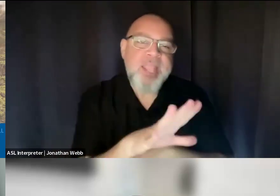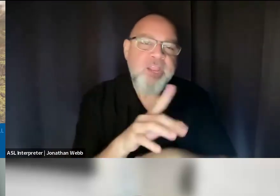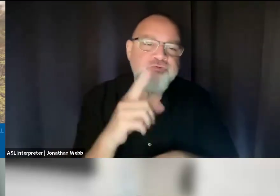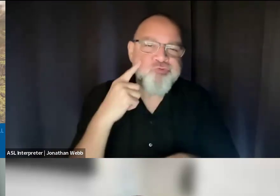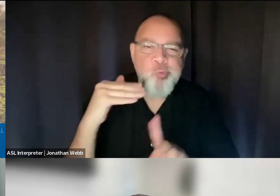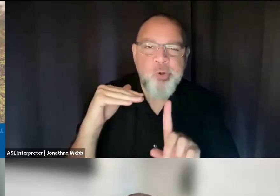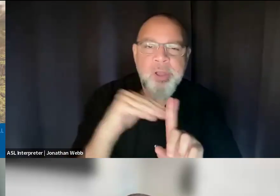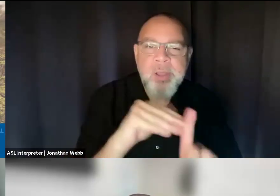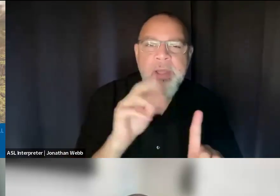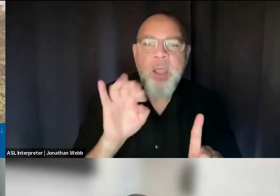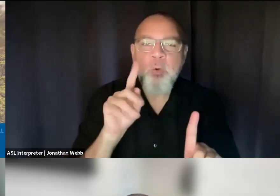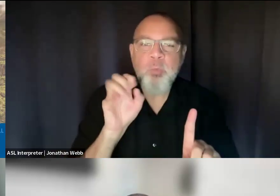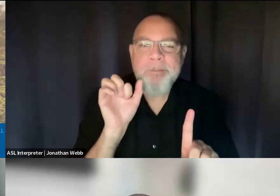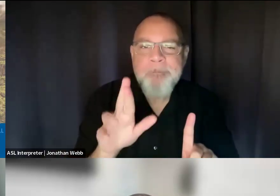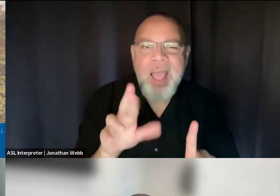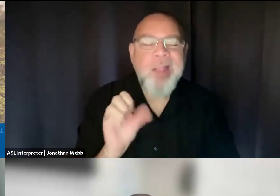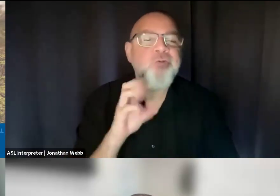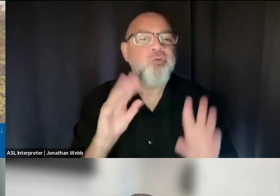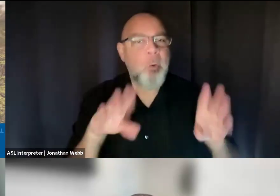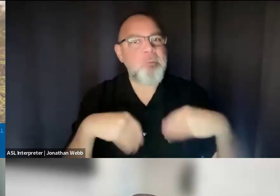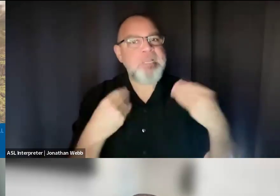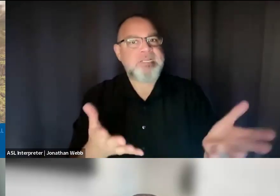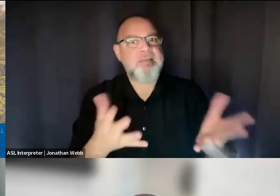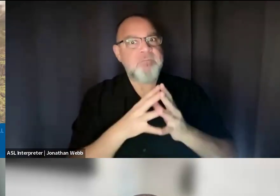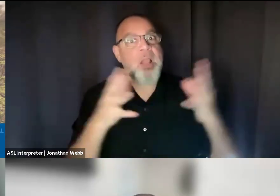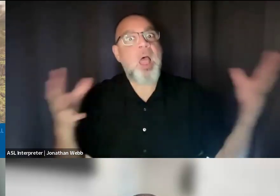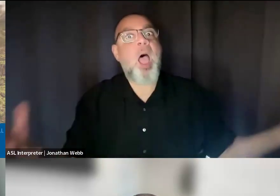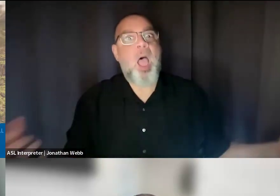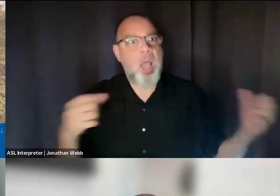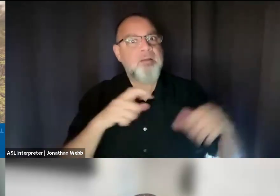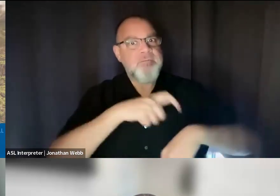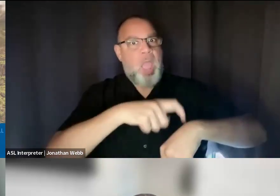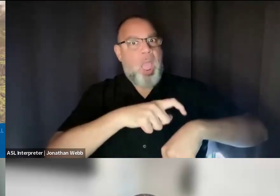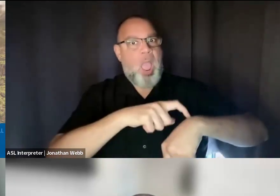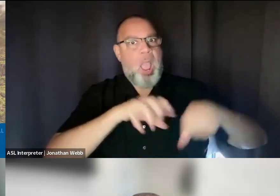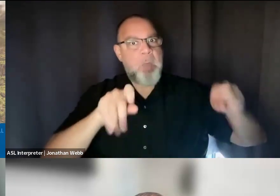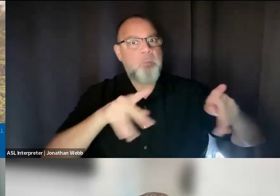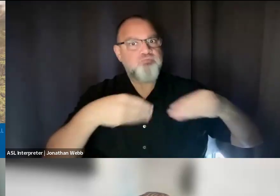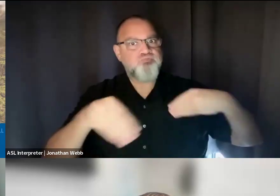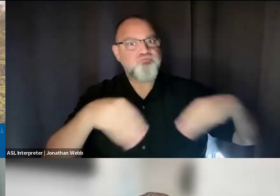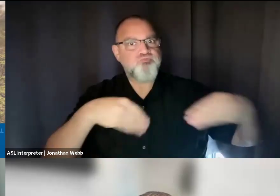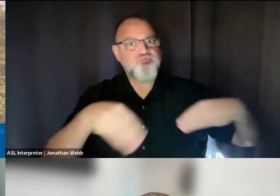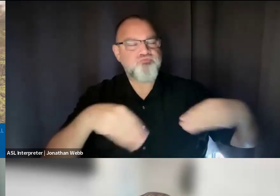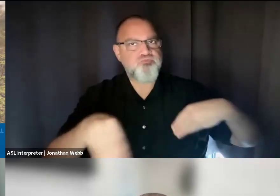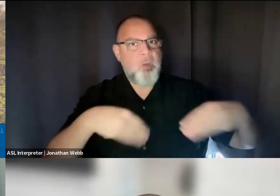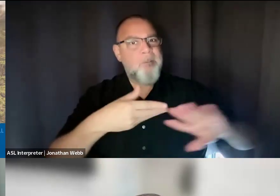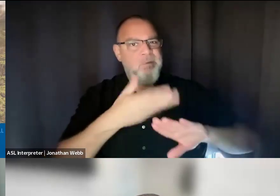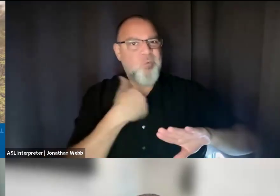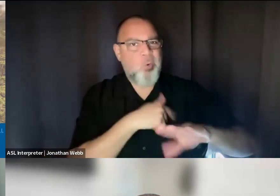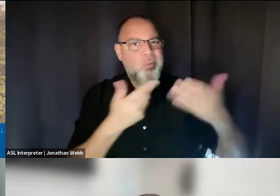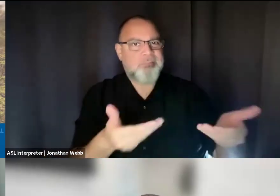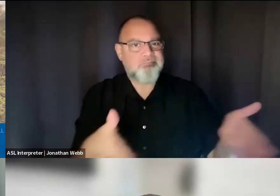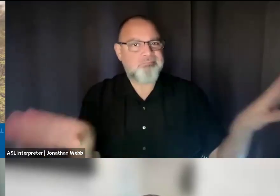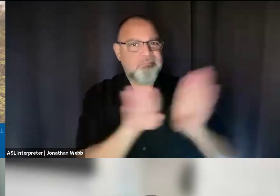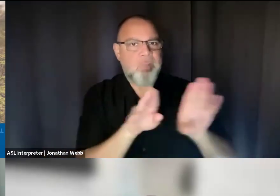every opportunity. So we really give a long runway before someone is going to be denied for not responding. But it really is